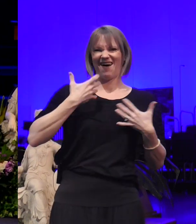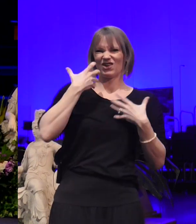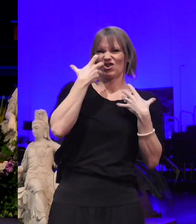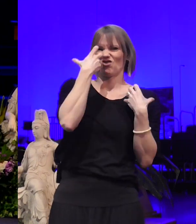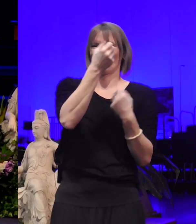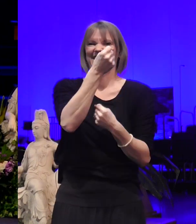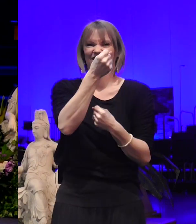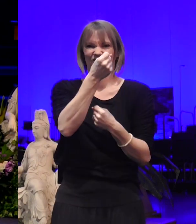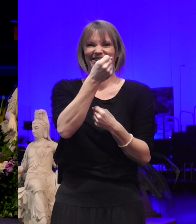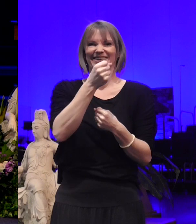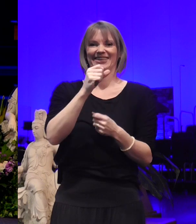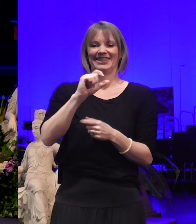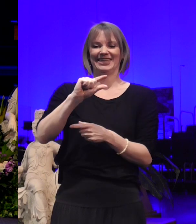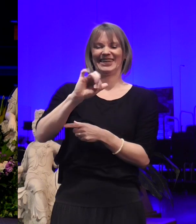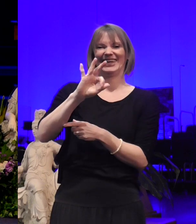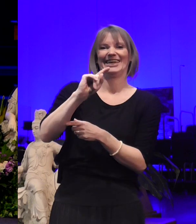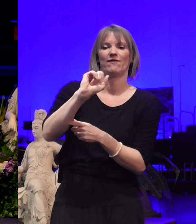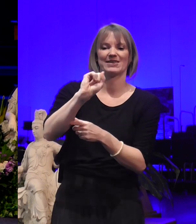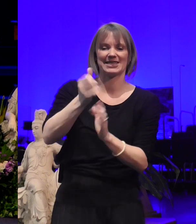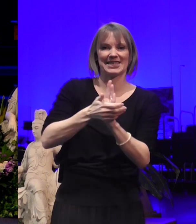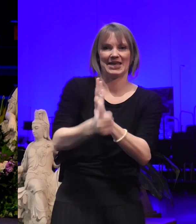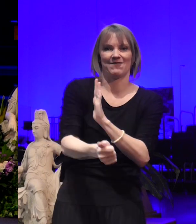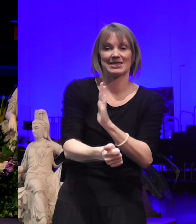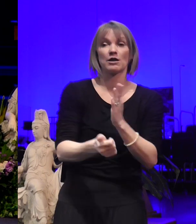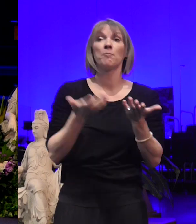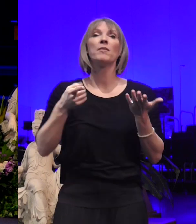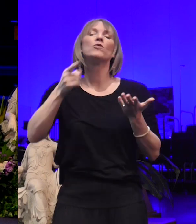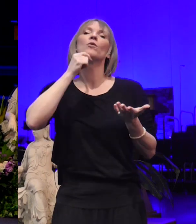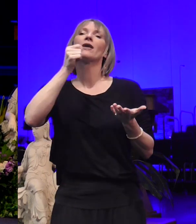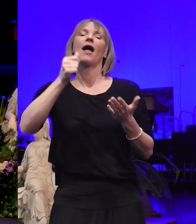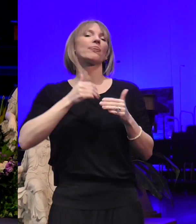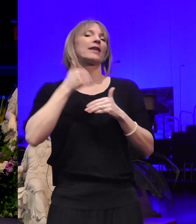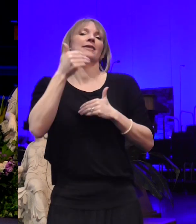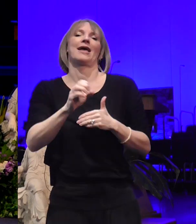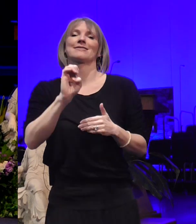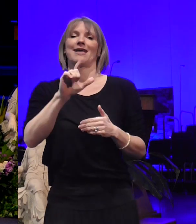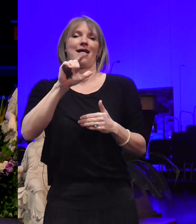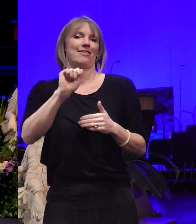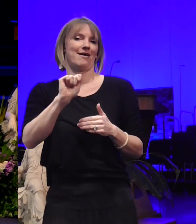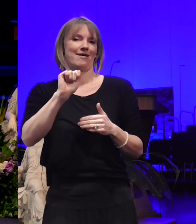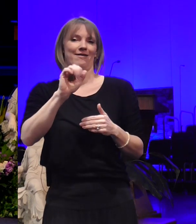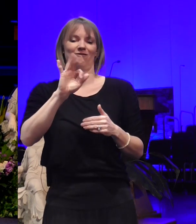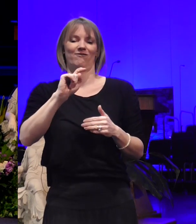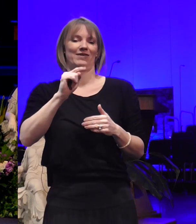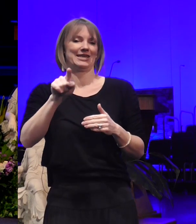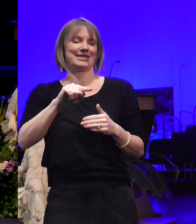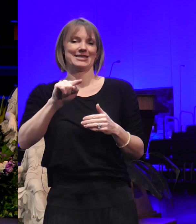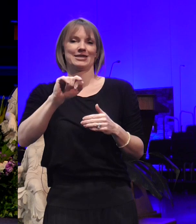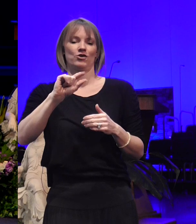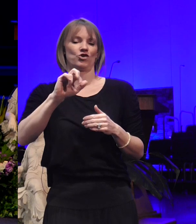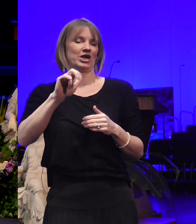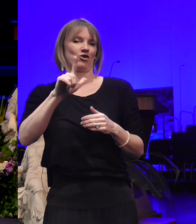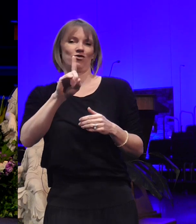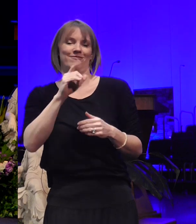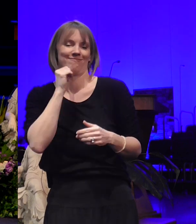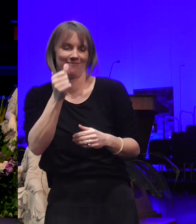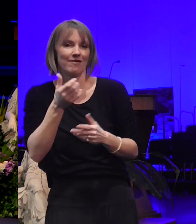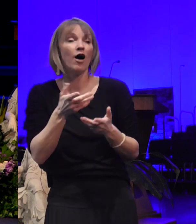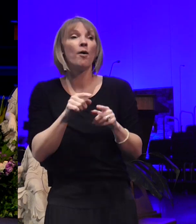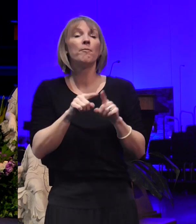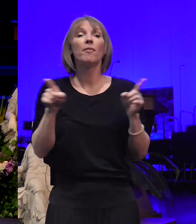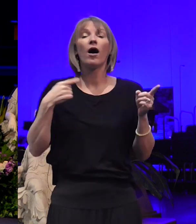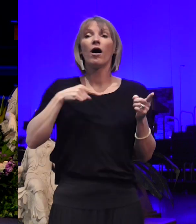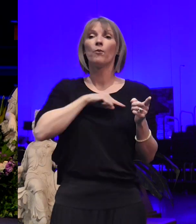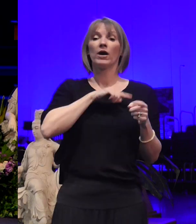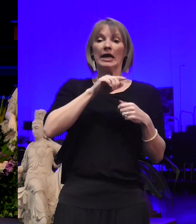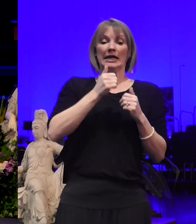courageous gifts. Maybe you're not designed to be the next Ella Fitzgerald, but we all have